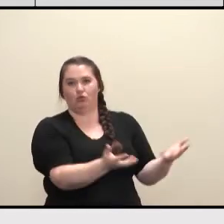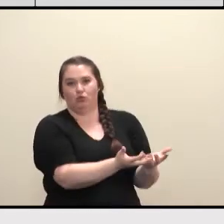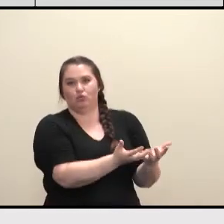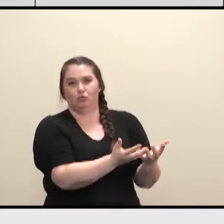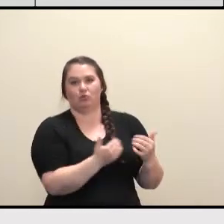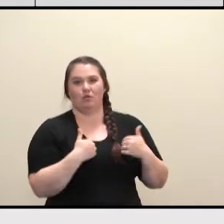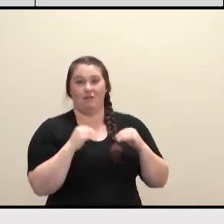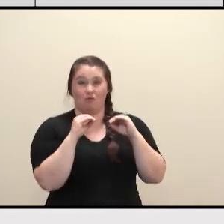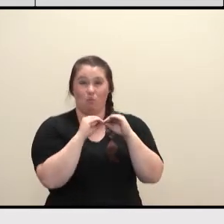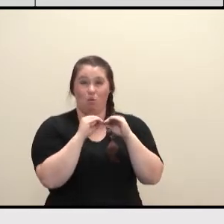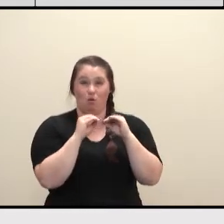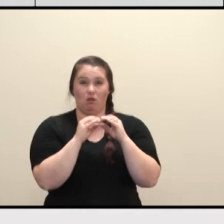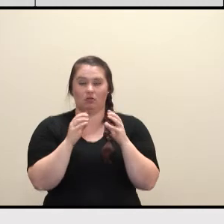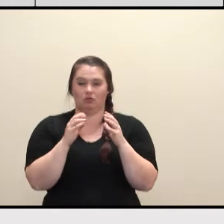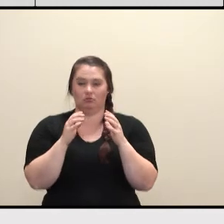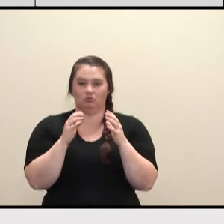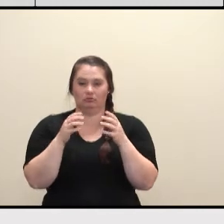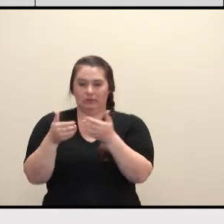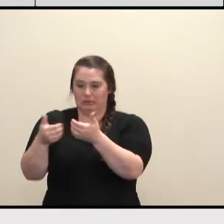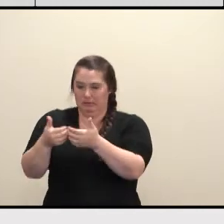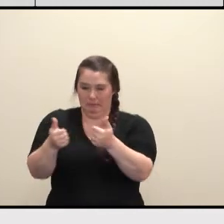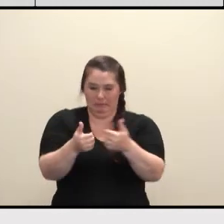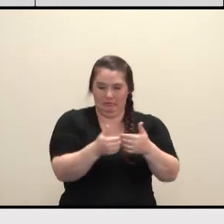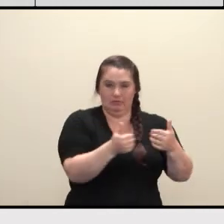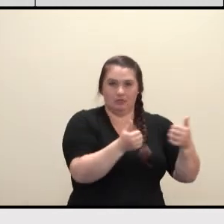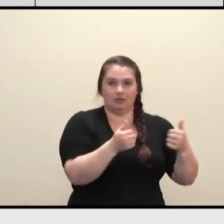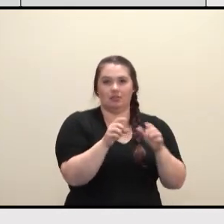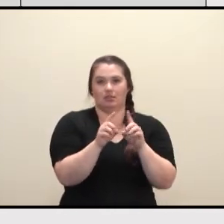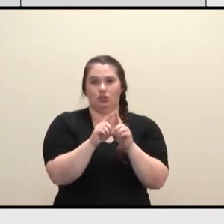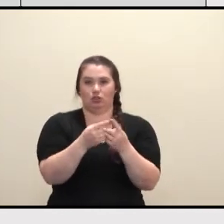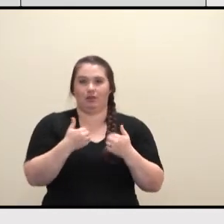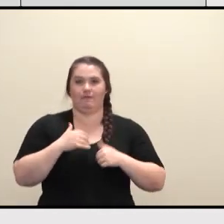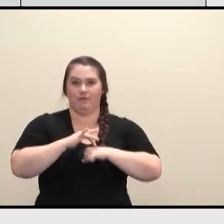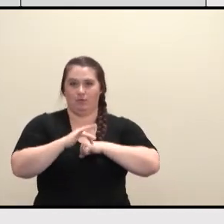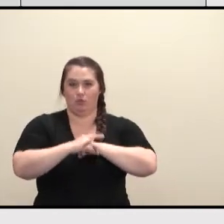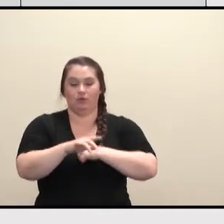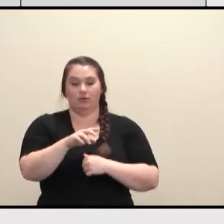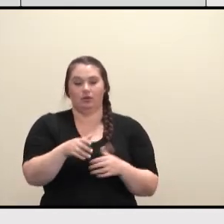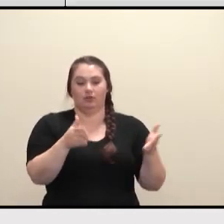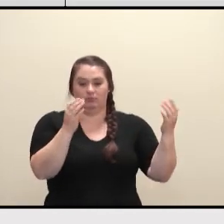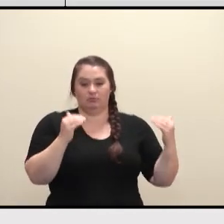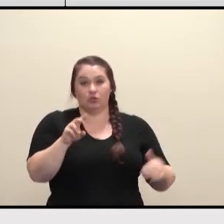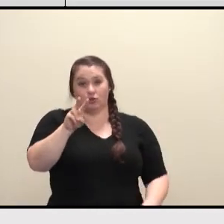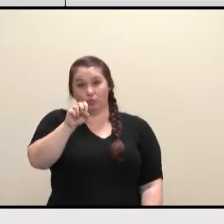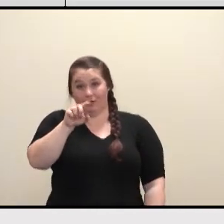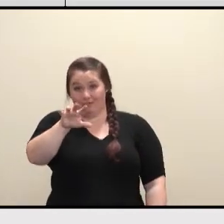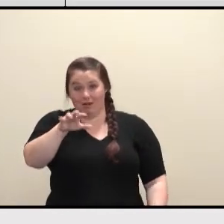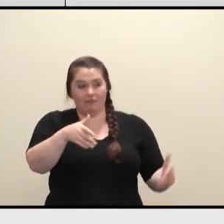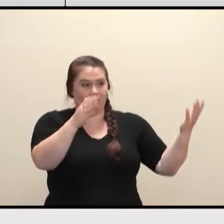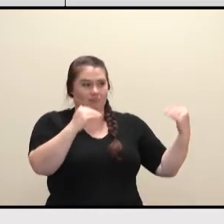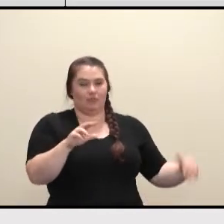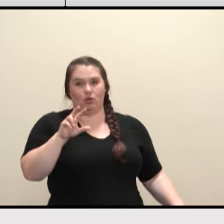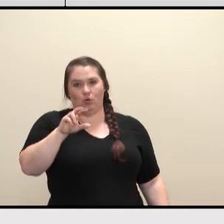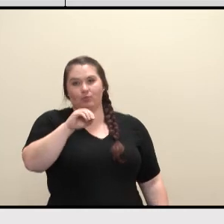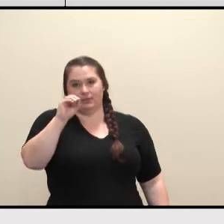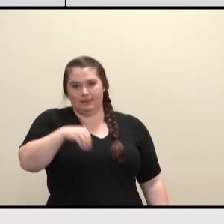more itemized costs. The district has that, the 2.5, and then the